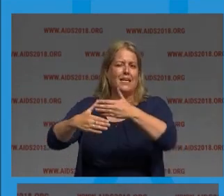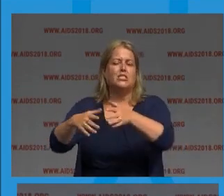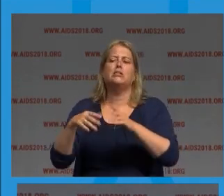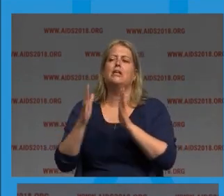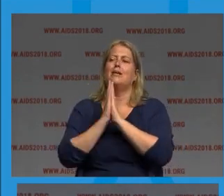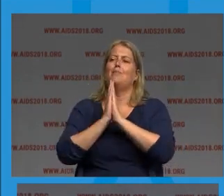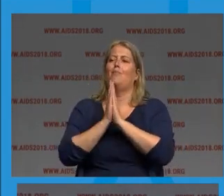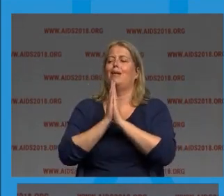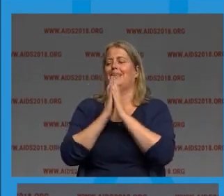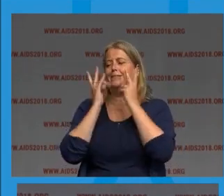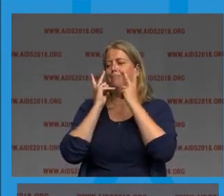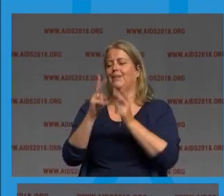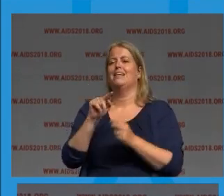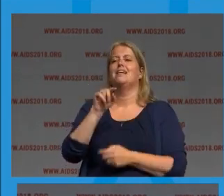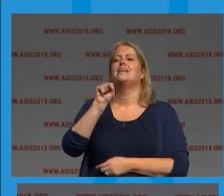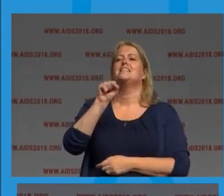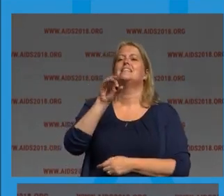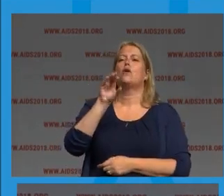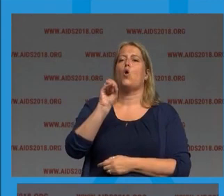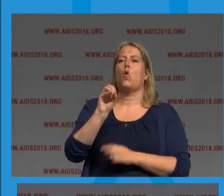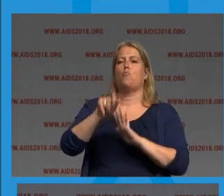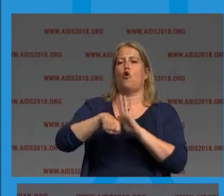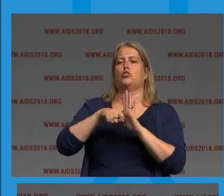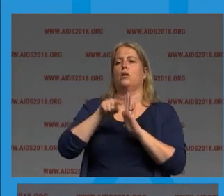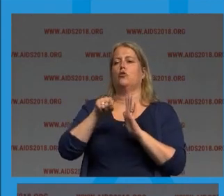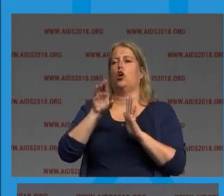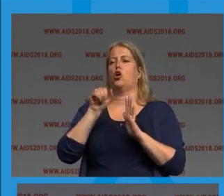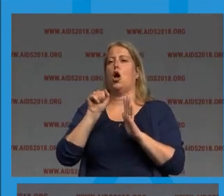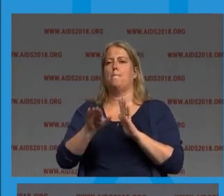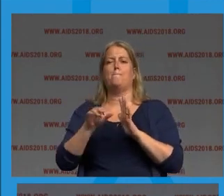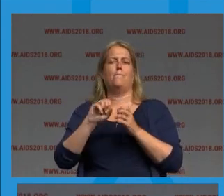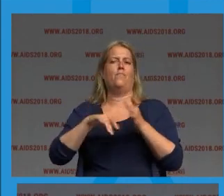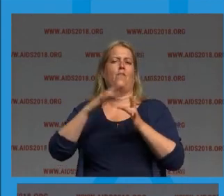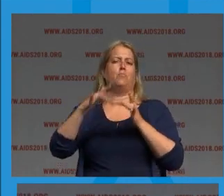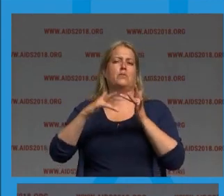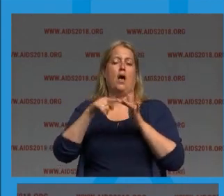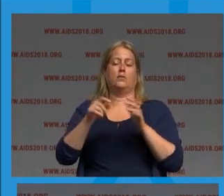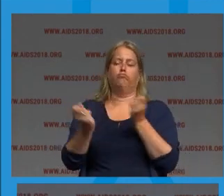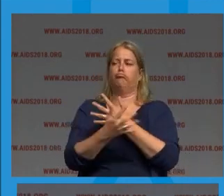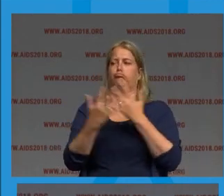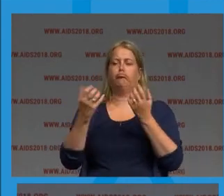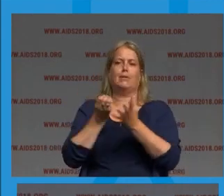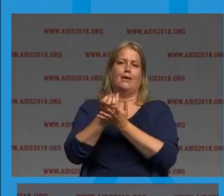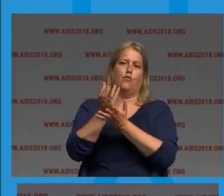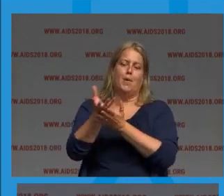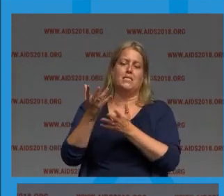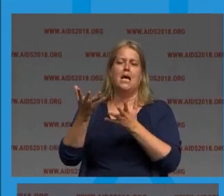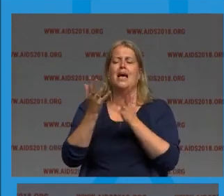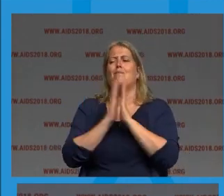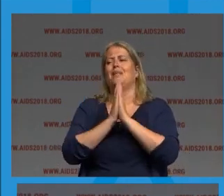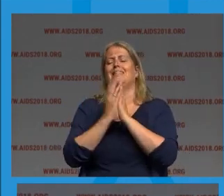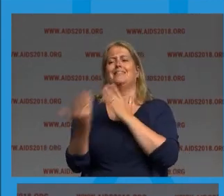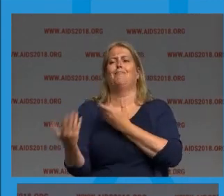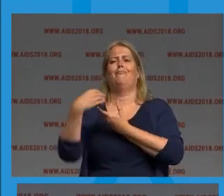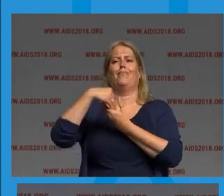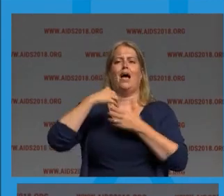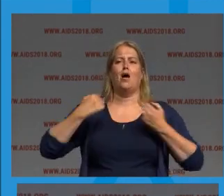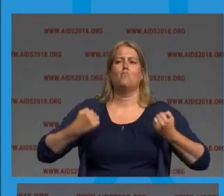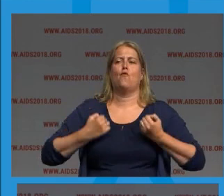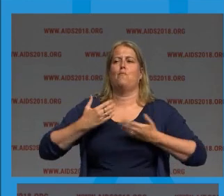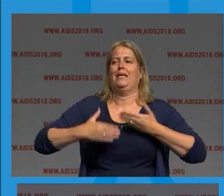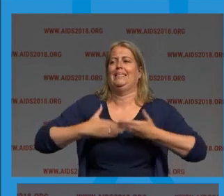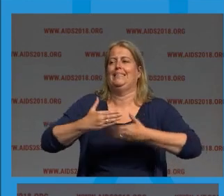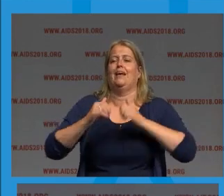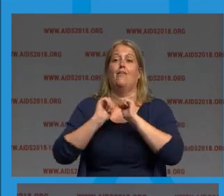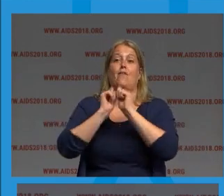the zeroproject.com website, and there's plenty of information there. And please join our movement and follow us. We're doing great things